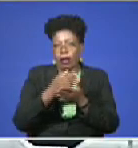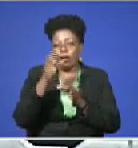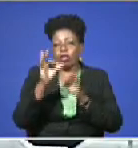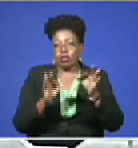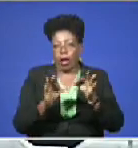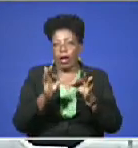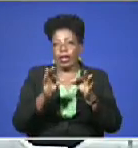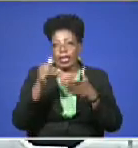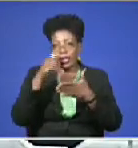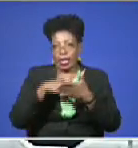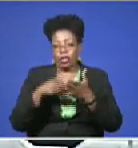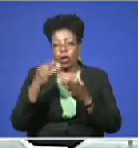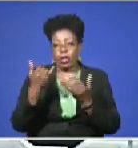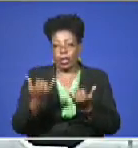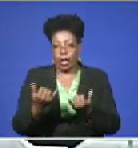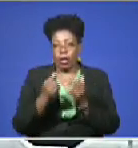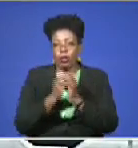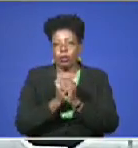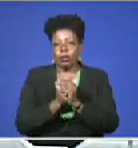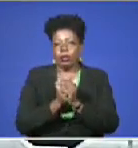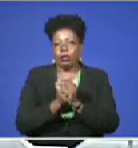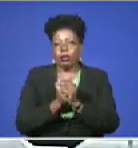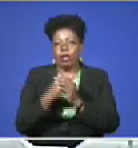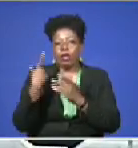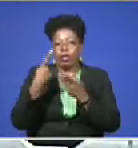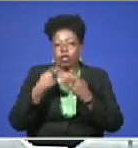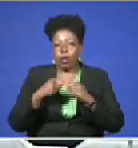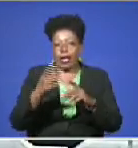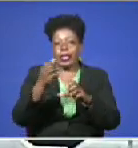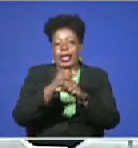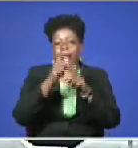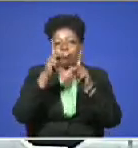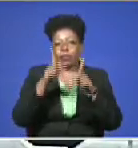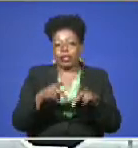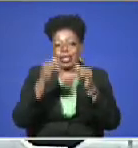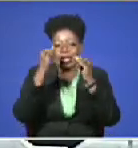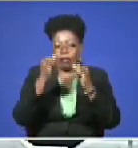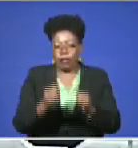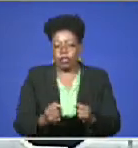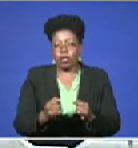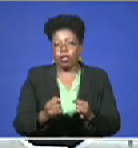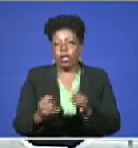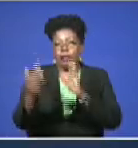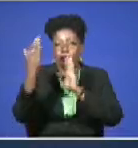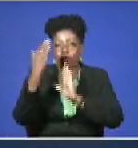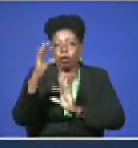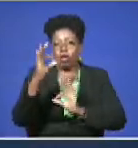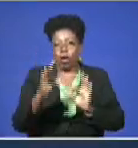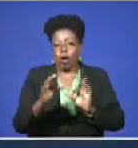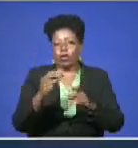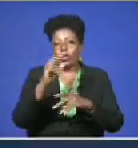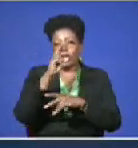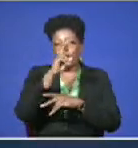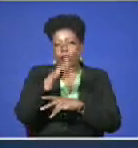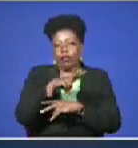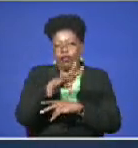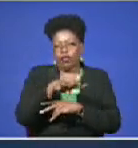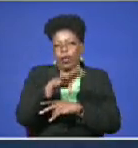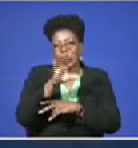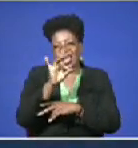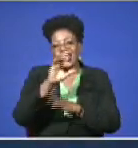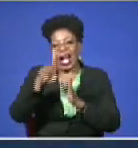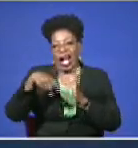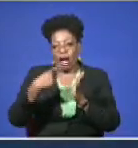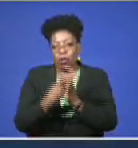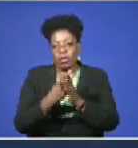the magistrate court. However, we try to get individuals before the court within 48 hours. The department has also made